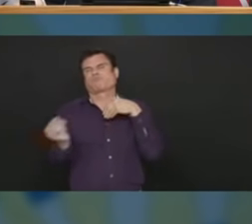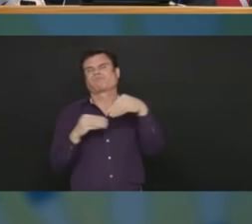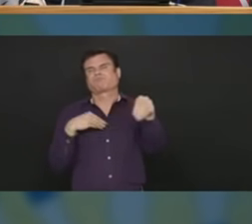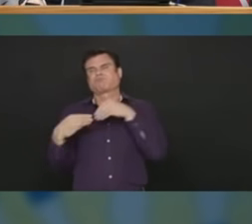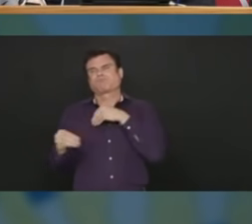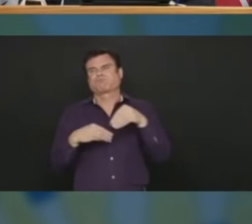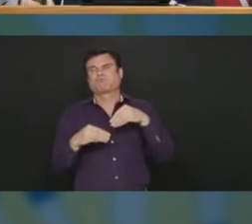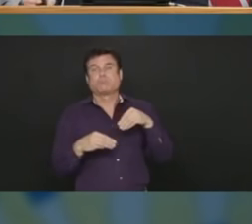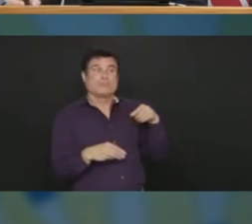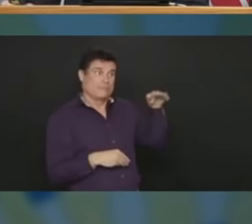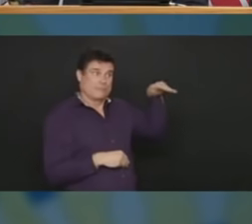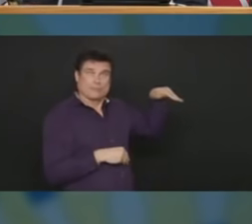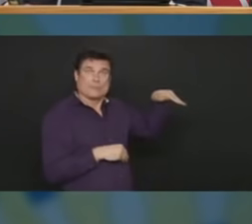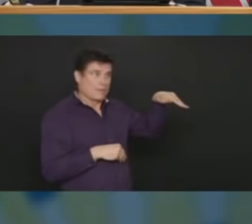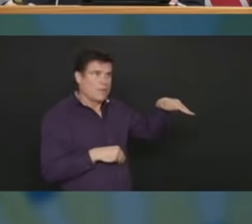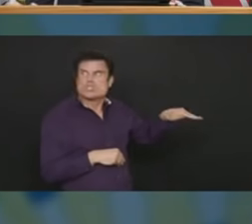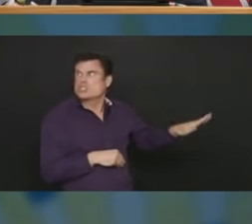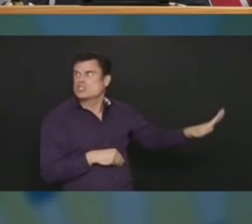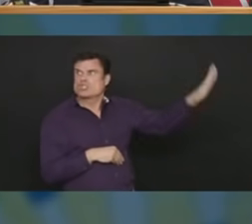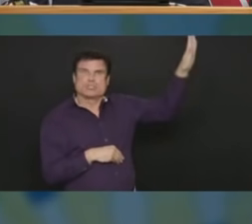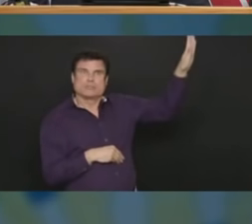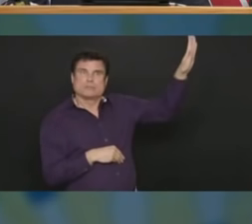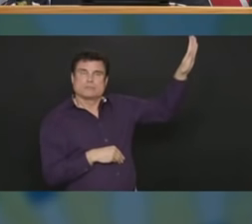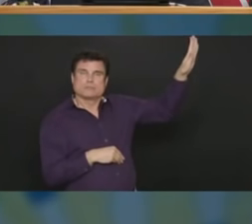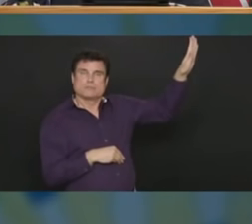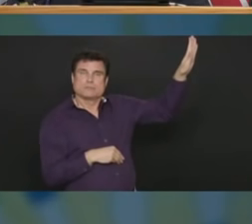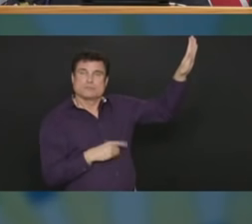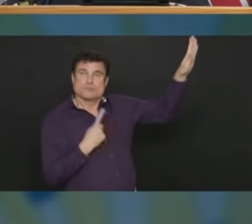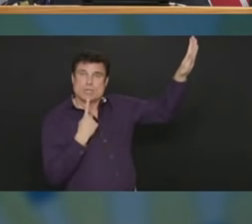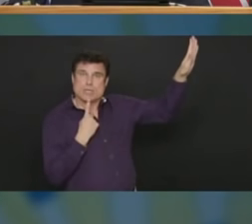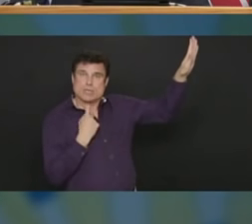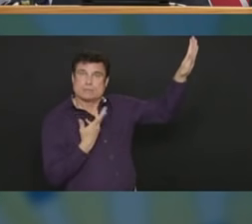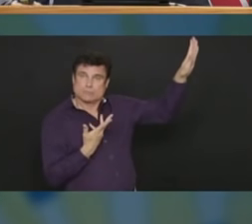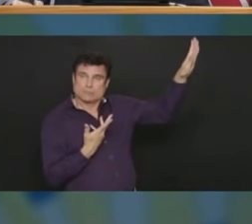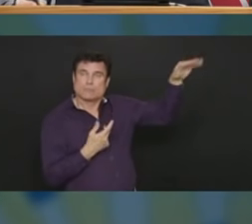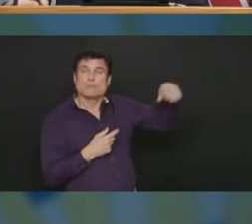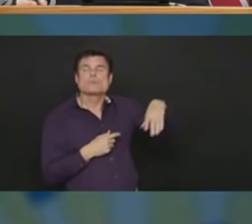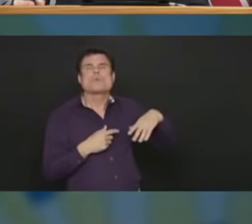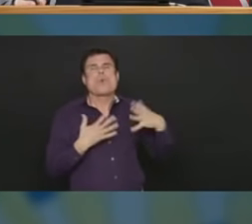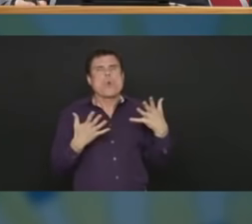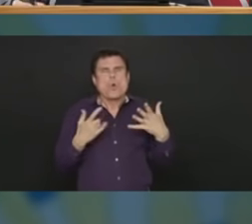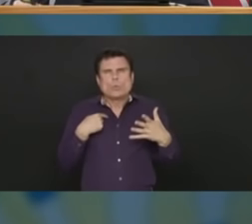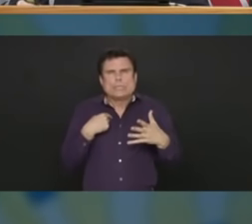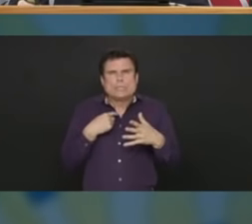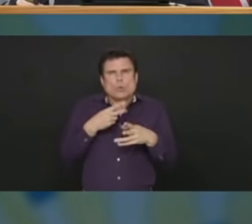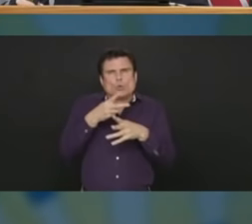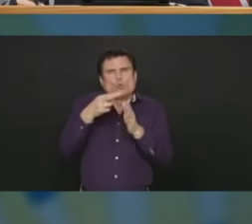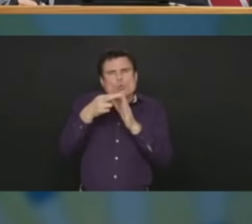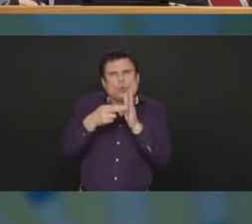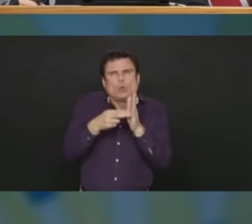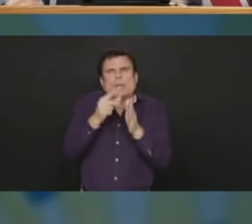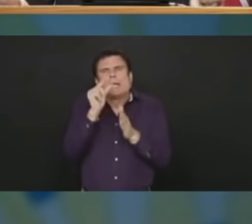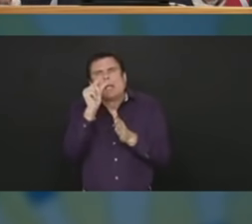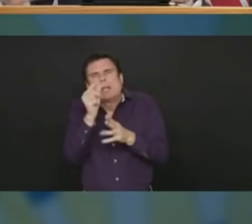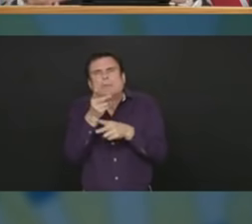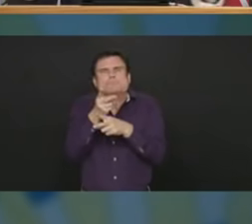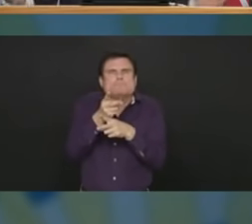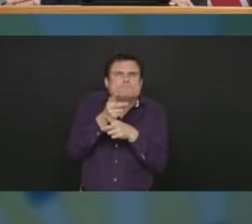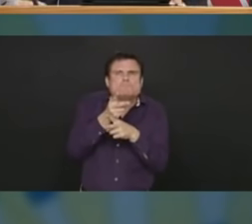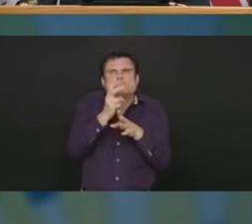is what we call the compartmental modeling that we've been doing, the dynamic modeling. It looks kind